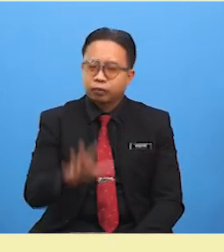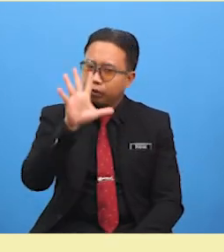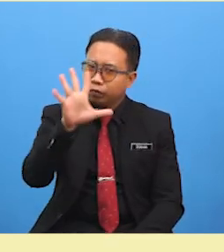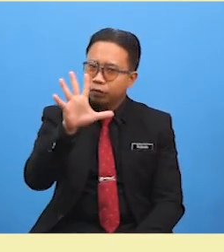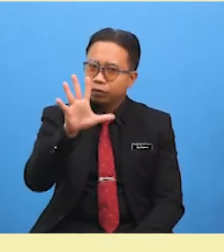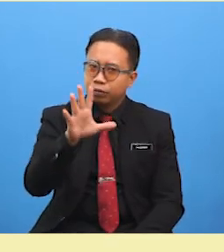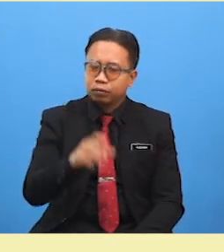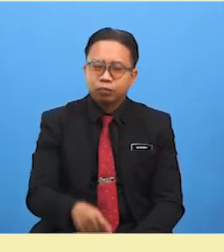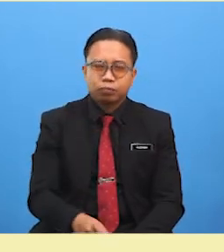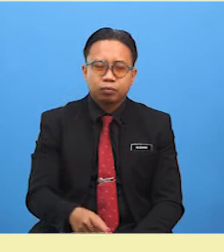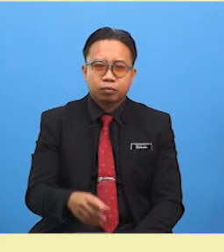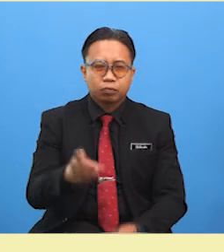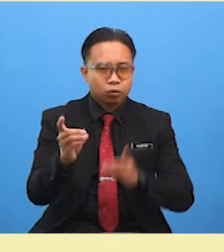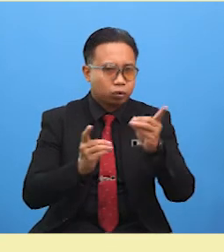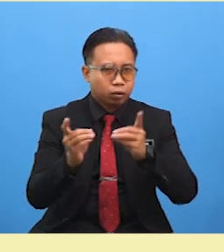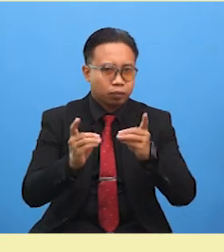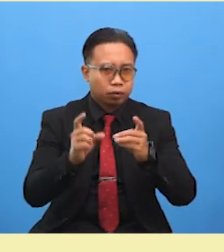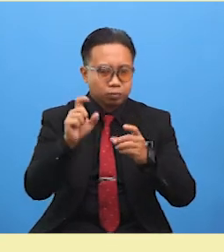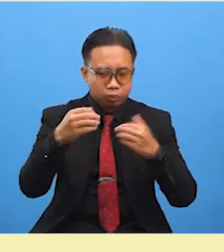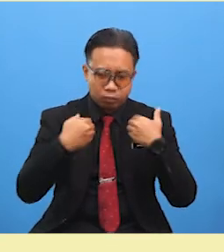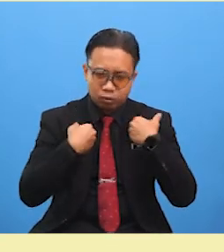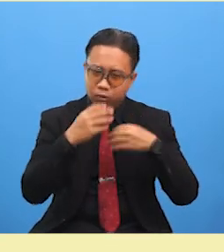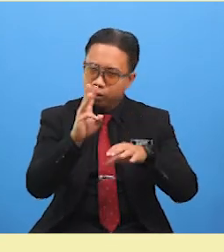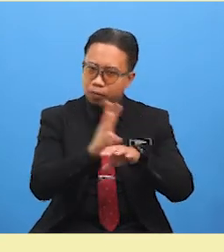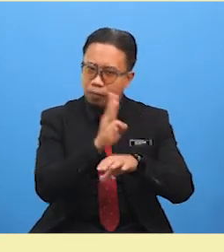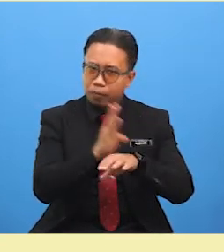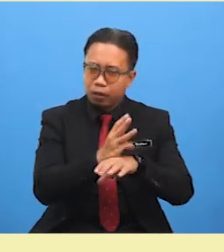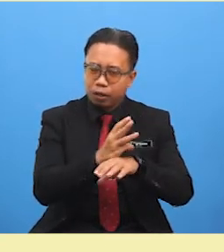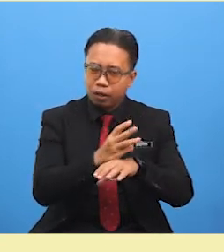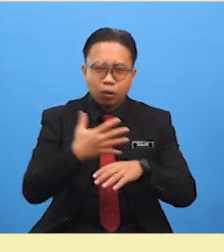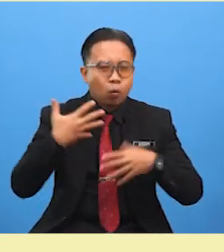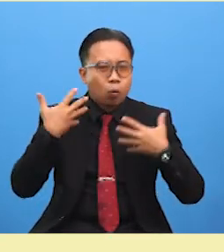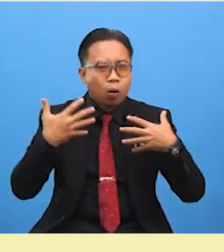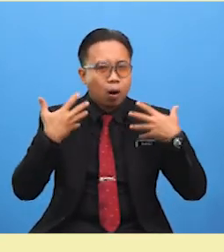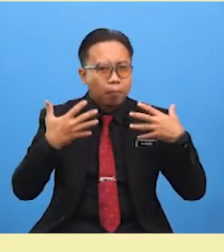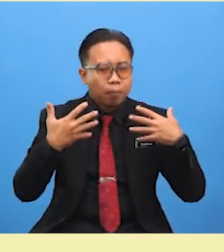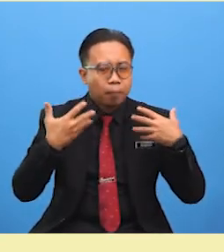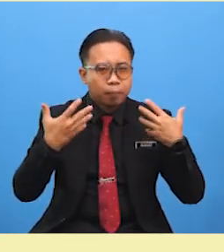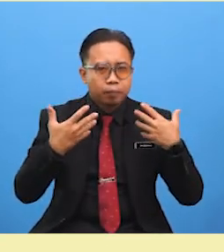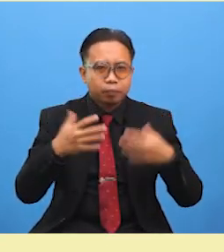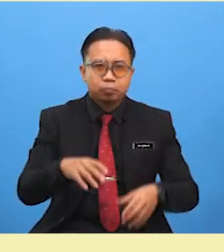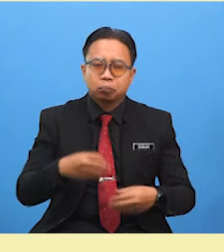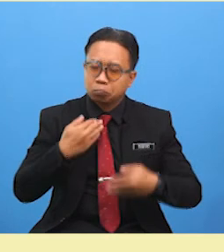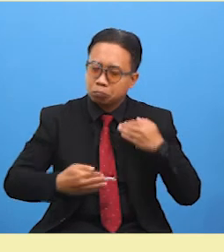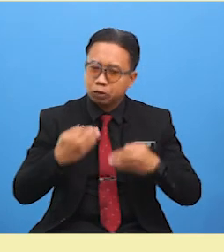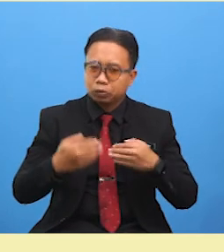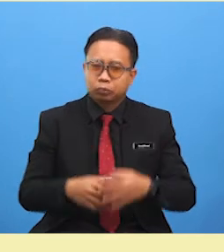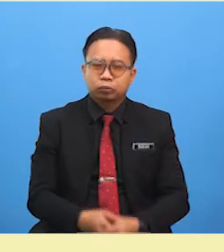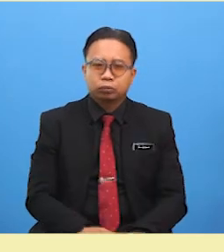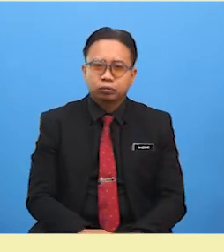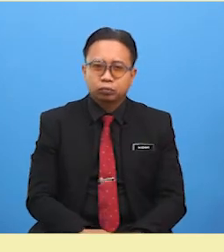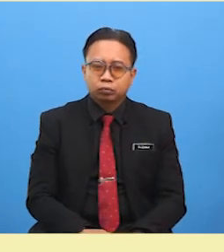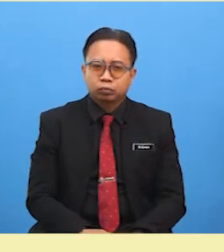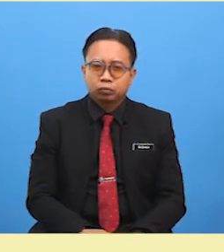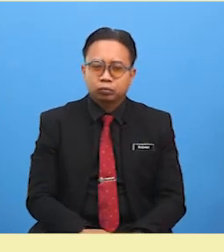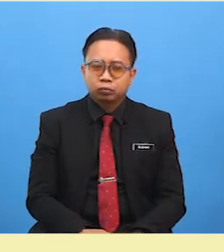And the fifth one, drivers have to wear warm clothes. Do you think the statement is true or is it false?